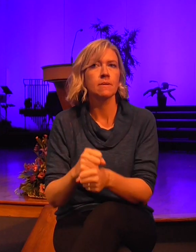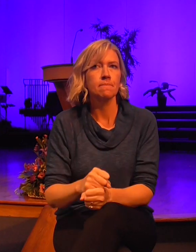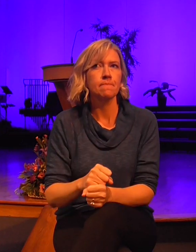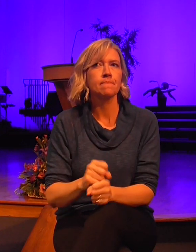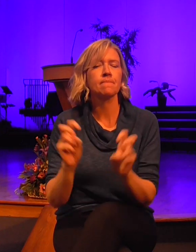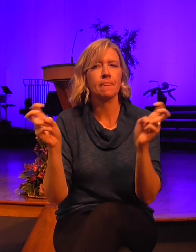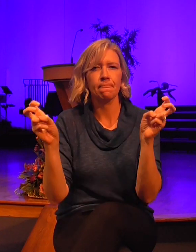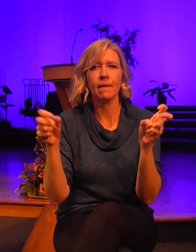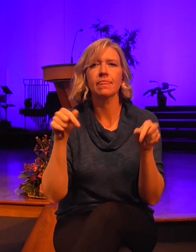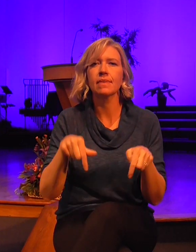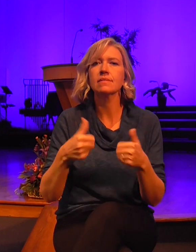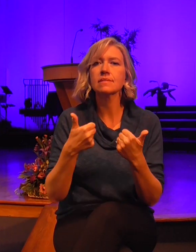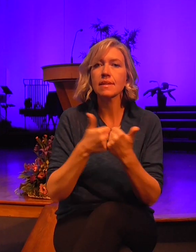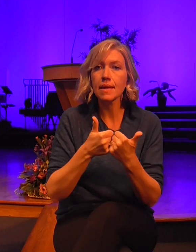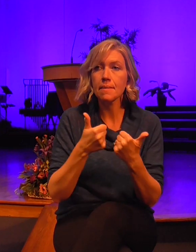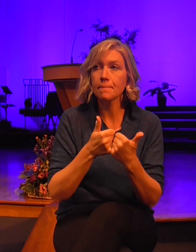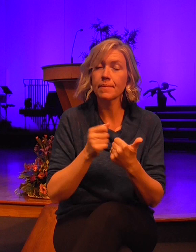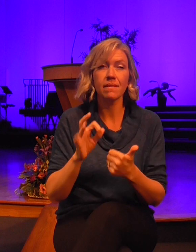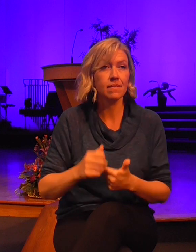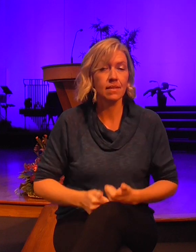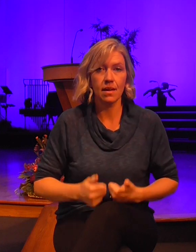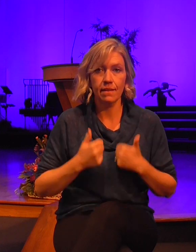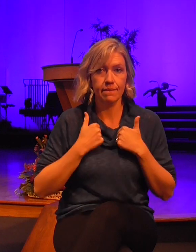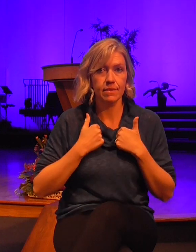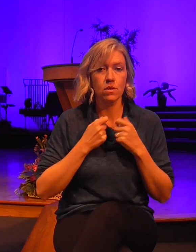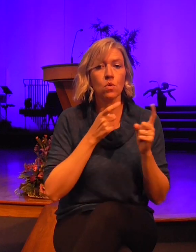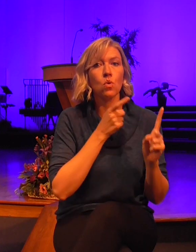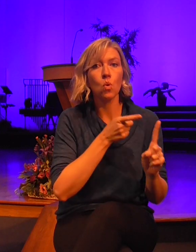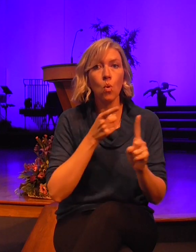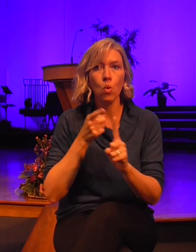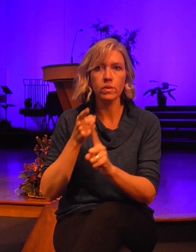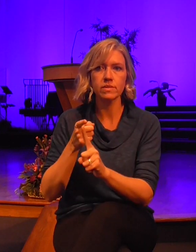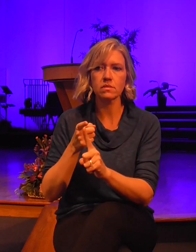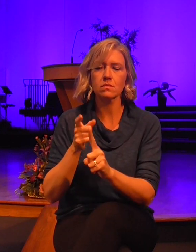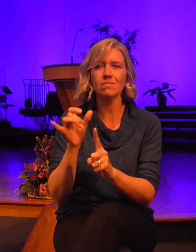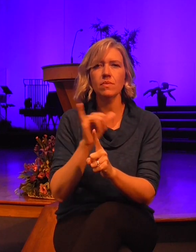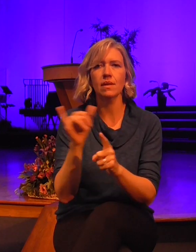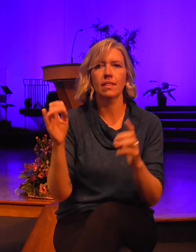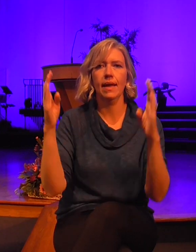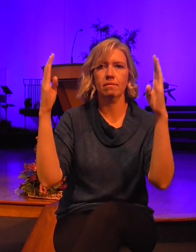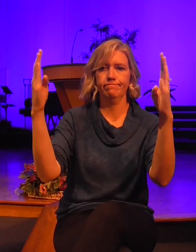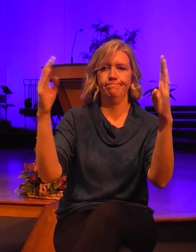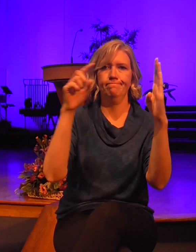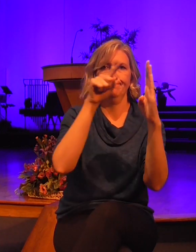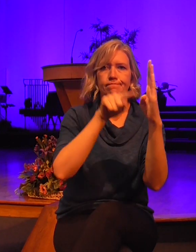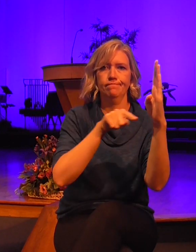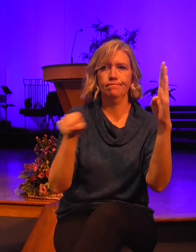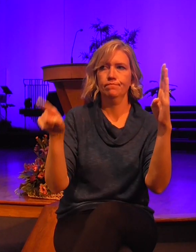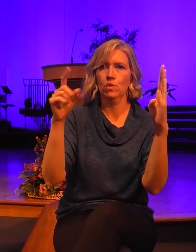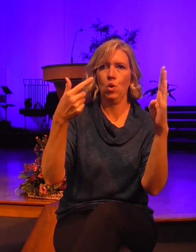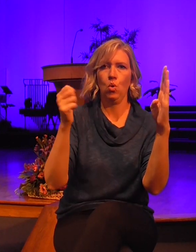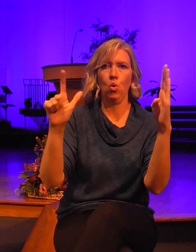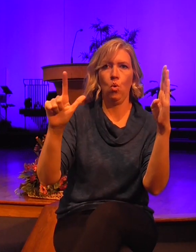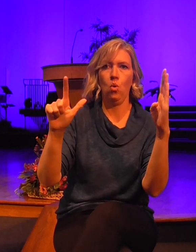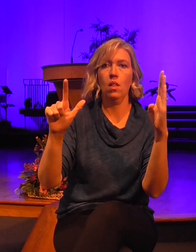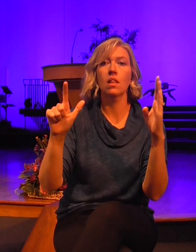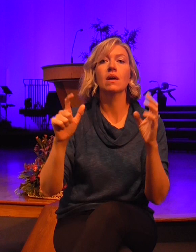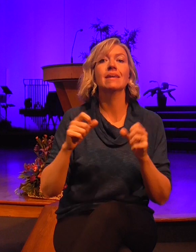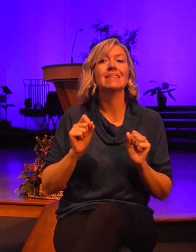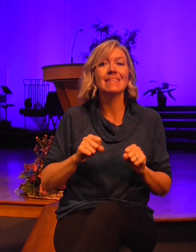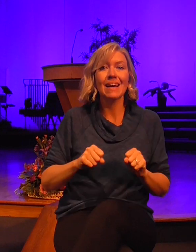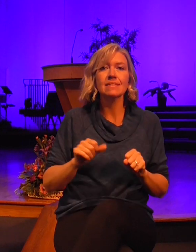In this game of life, our goals are the goal, and our yeses are like our